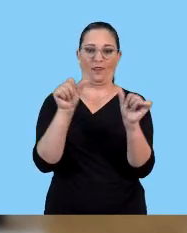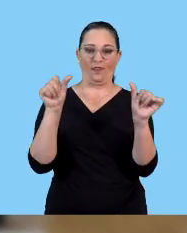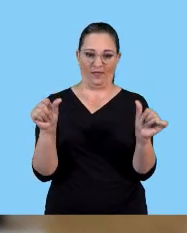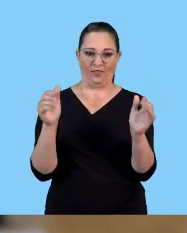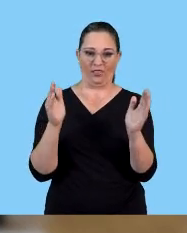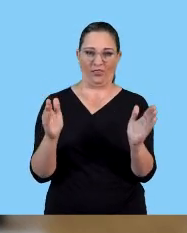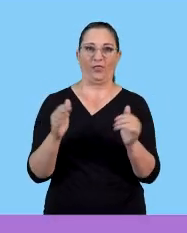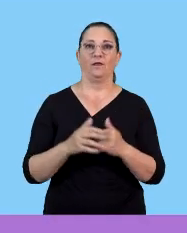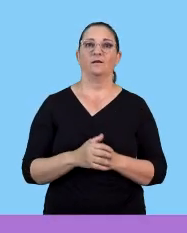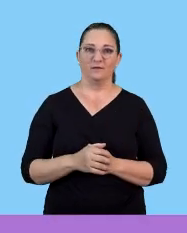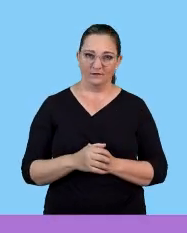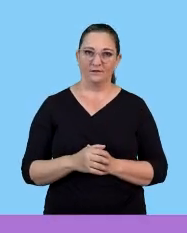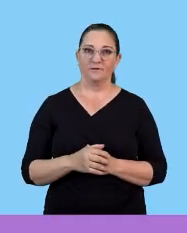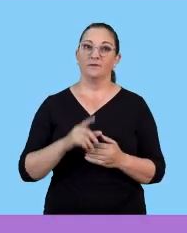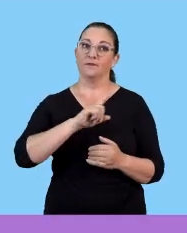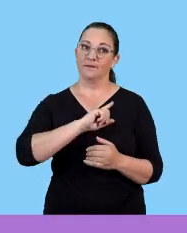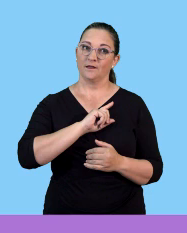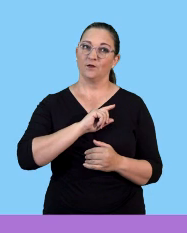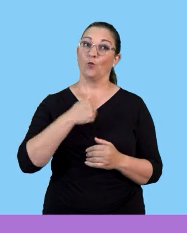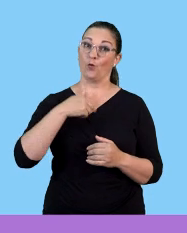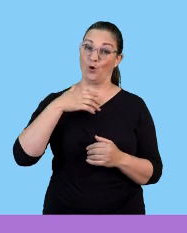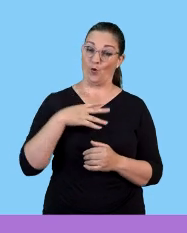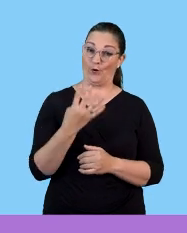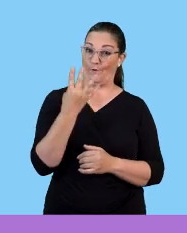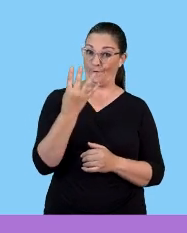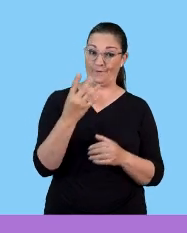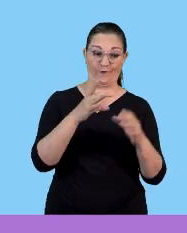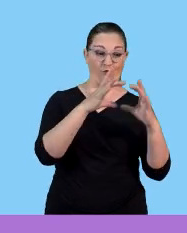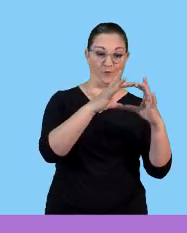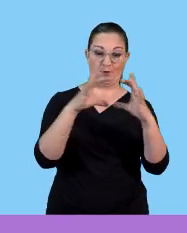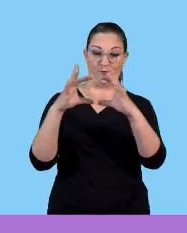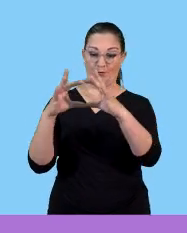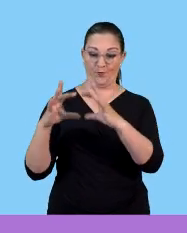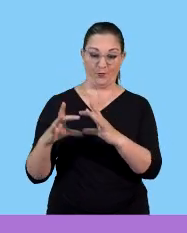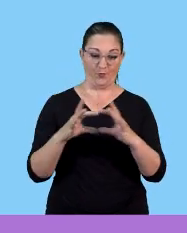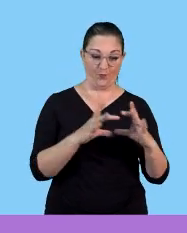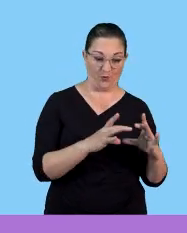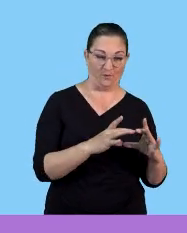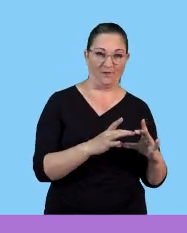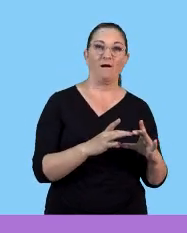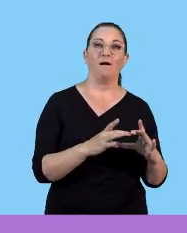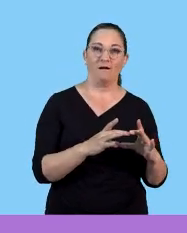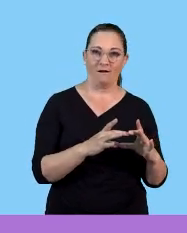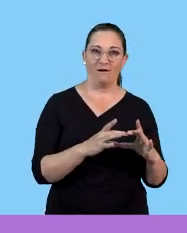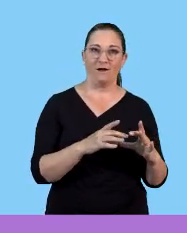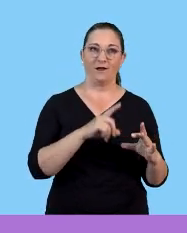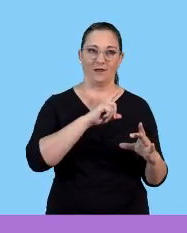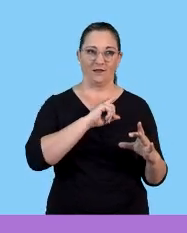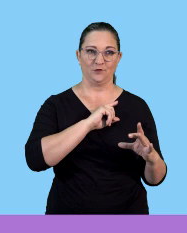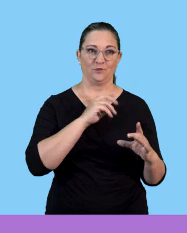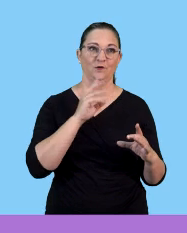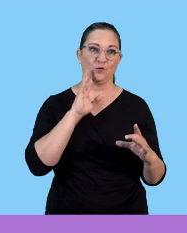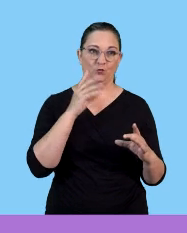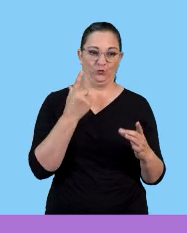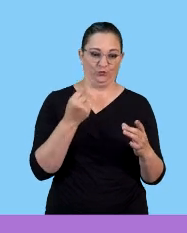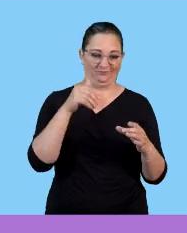That's what's happening. So what we've got to do is we want to fit 4 candles into this box lengthwise. So if we're fitting